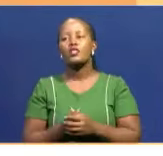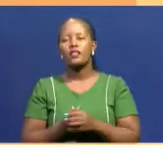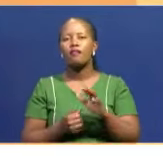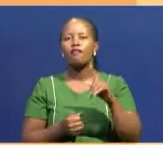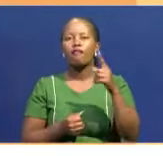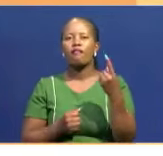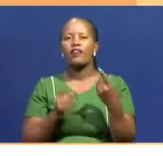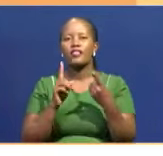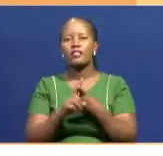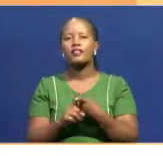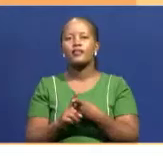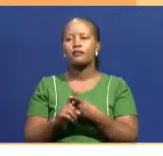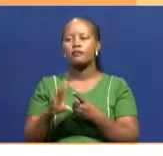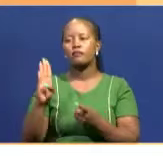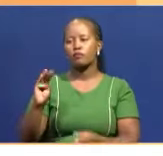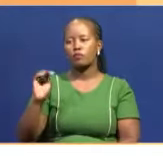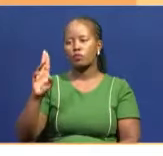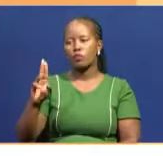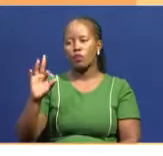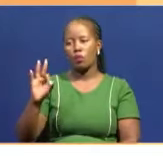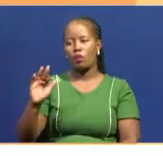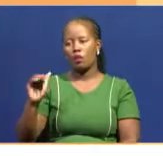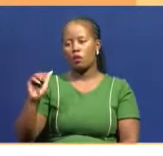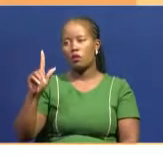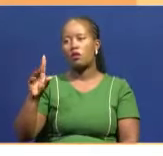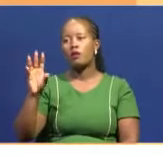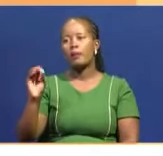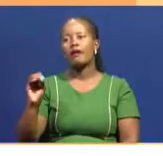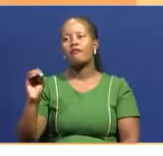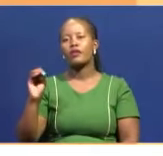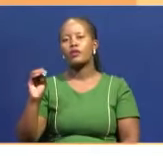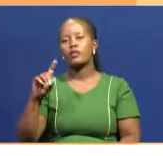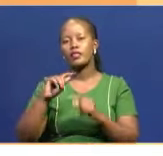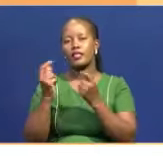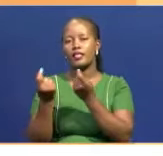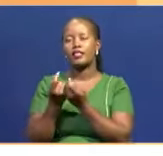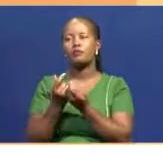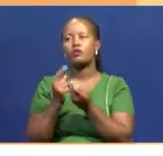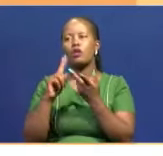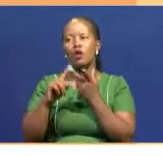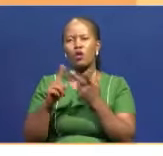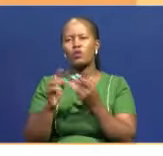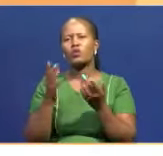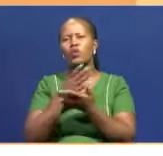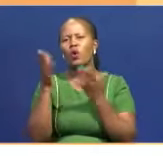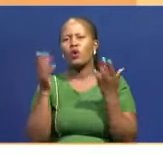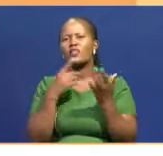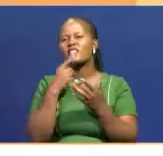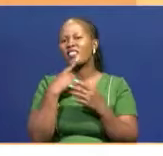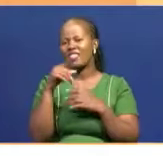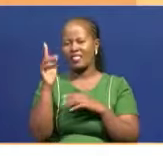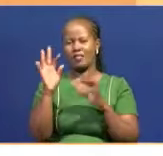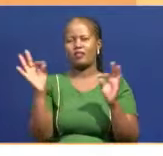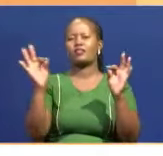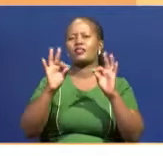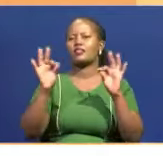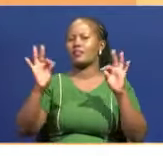versus Buffaloes, and you saw... everyone says this was the surprise result.